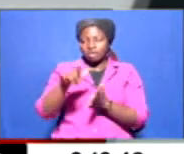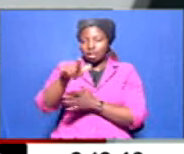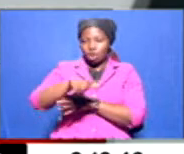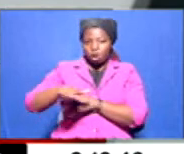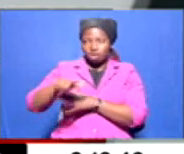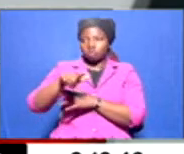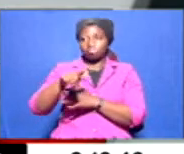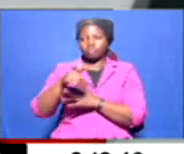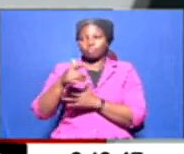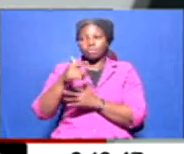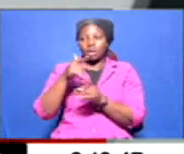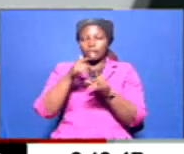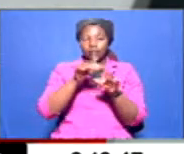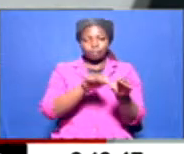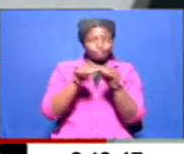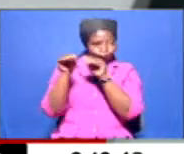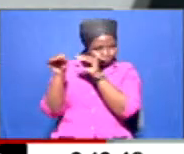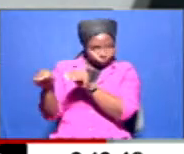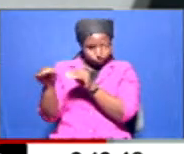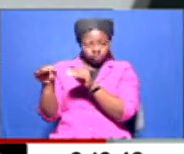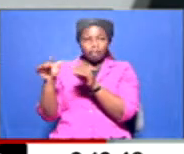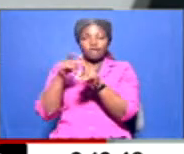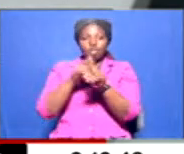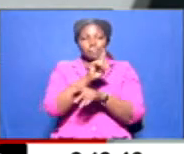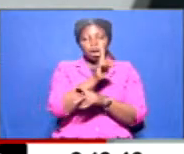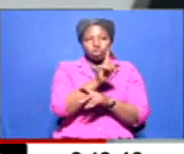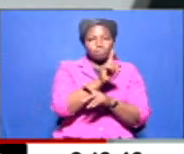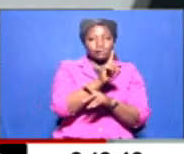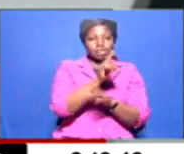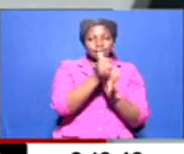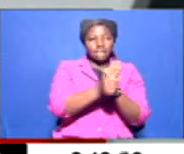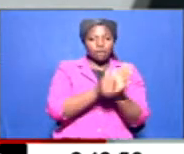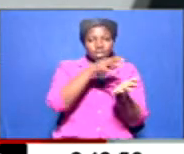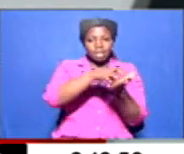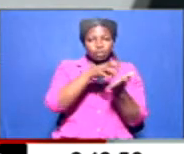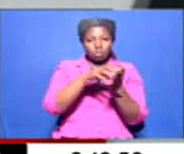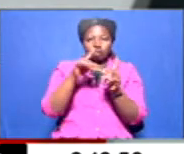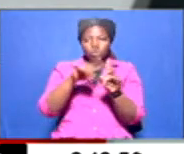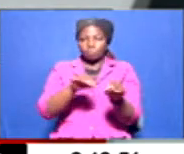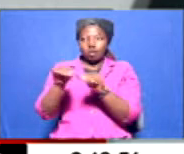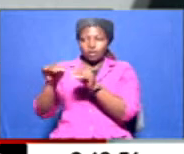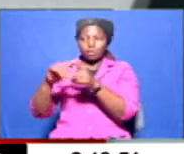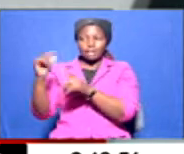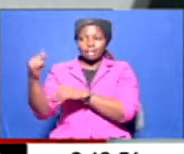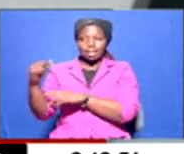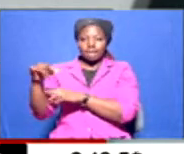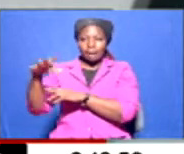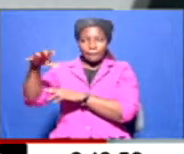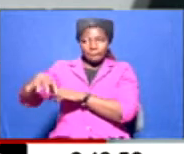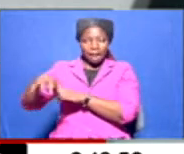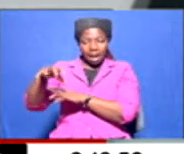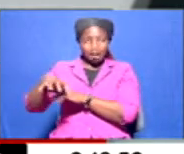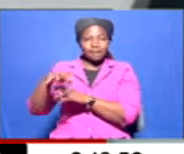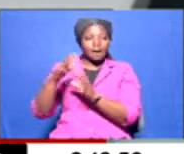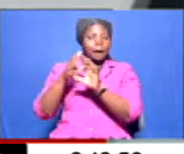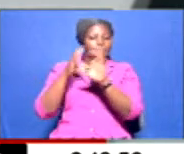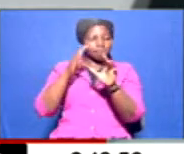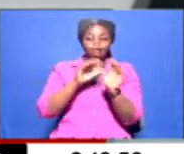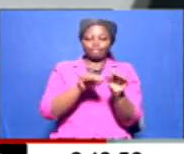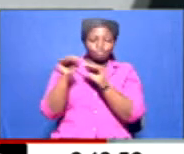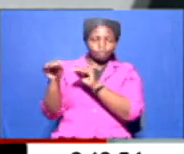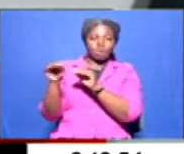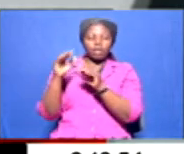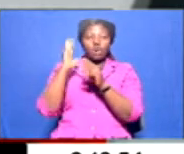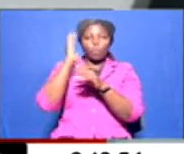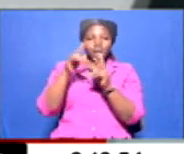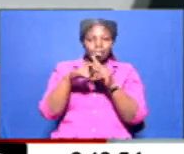Nairobi Railway Station to the Green Park Bus Station will begin next week to pave way for the implementation of the